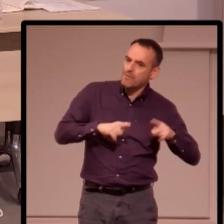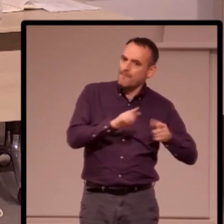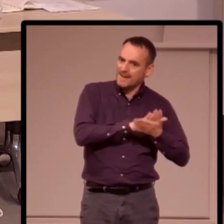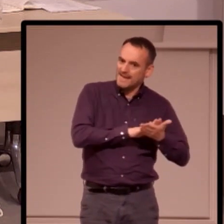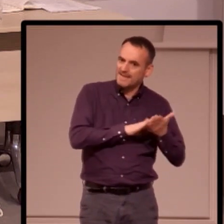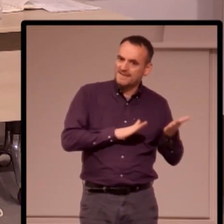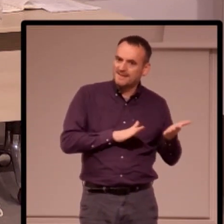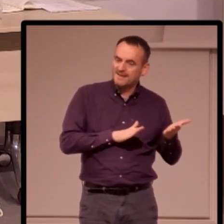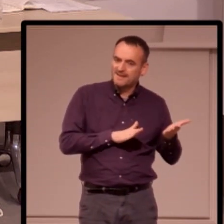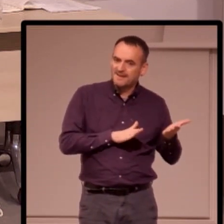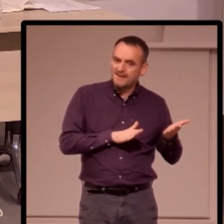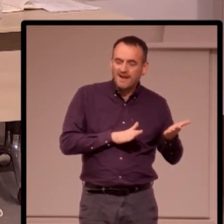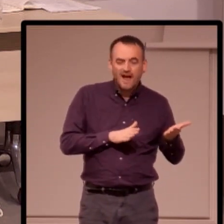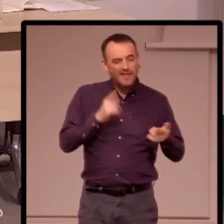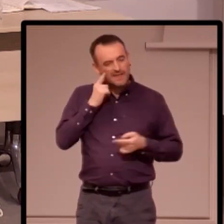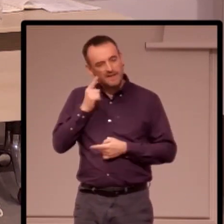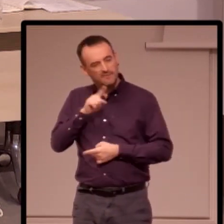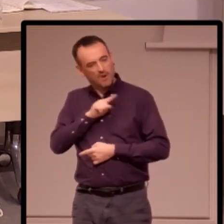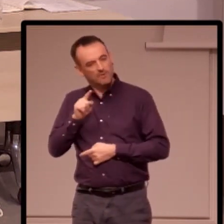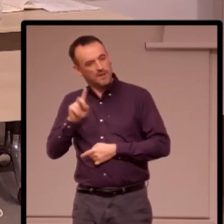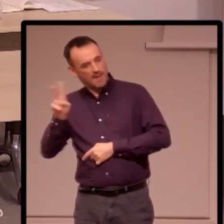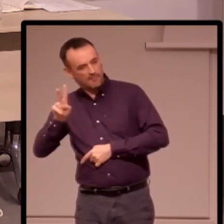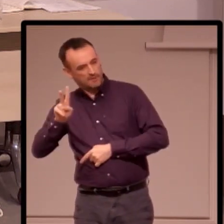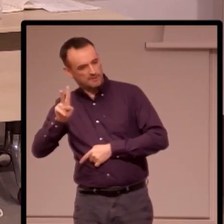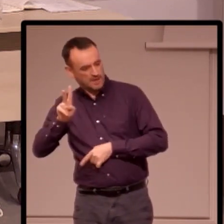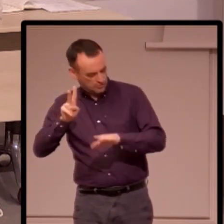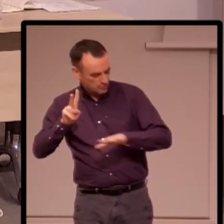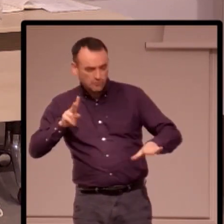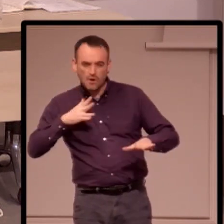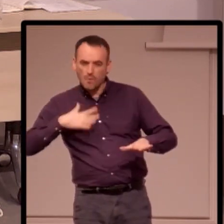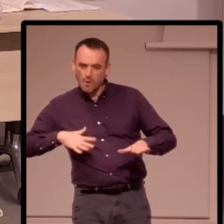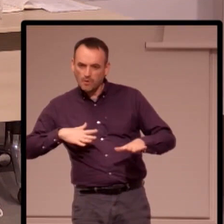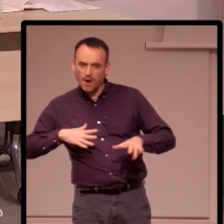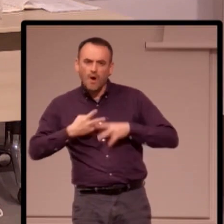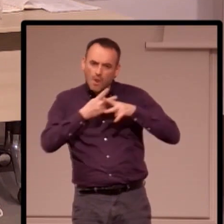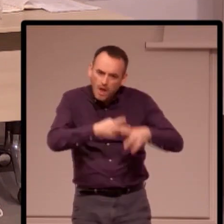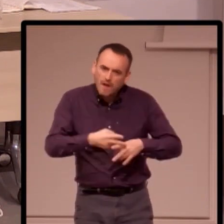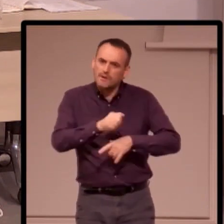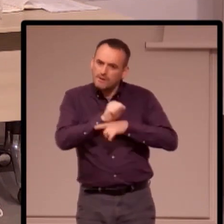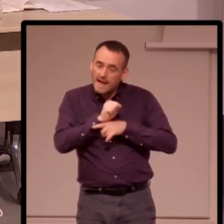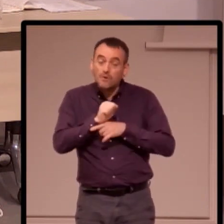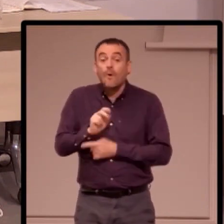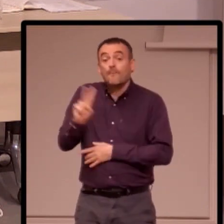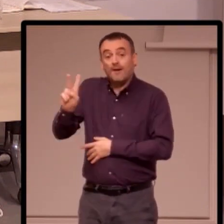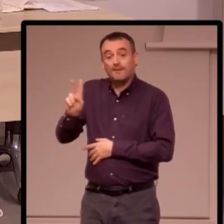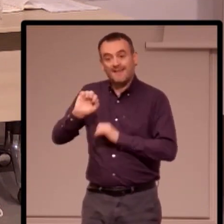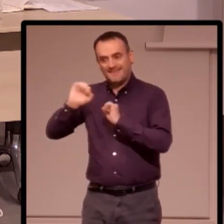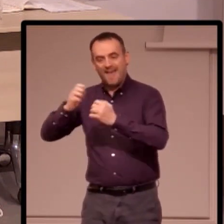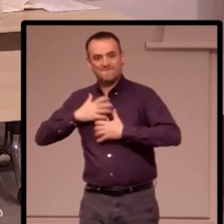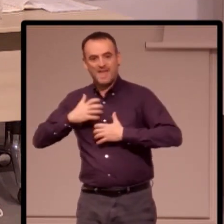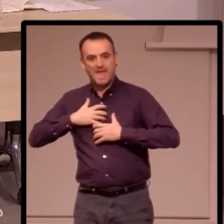that's because parents want to protect children, which is natural, or they project their own fears